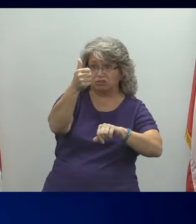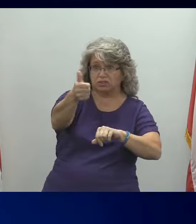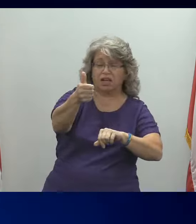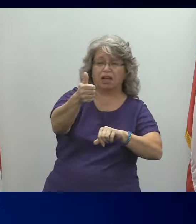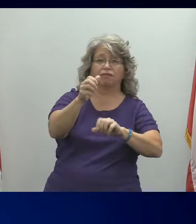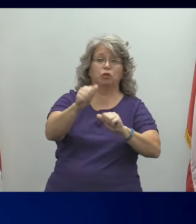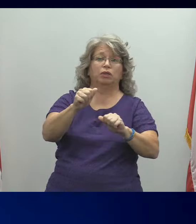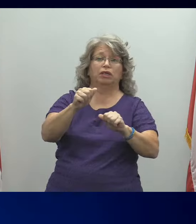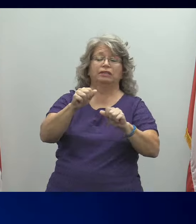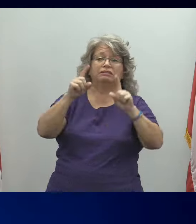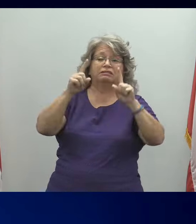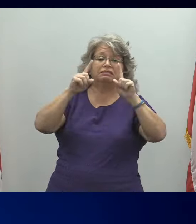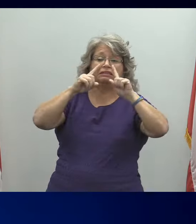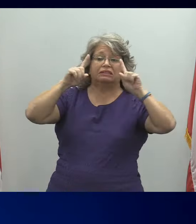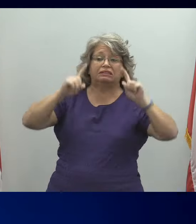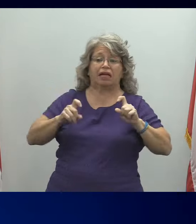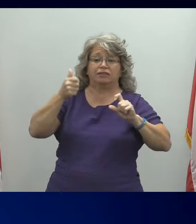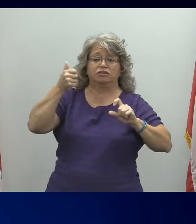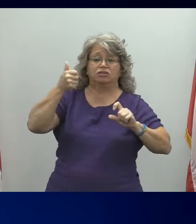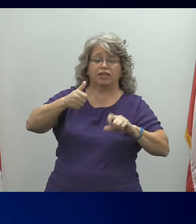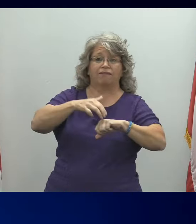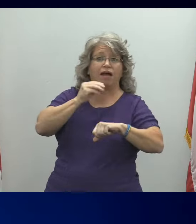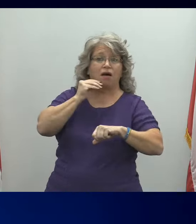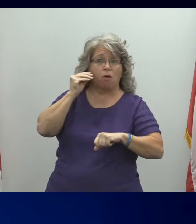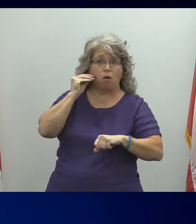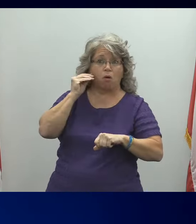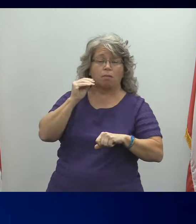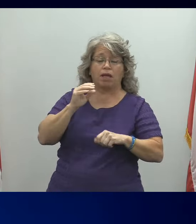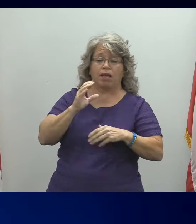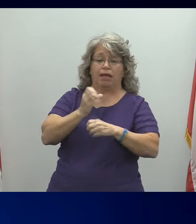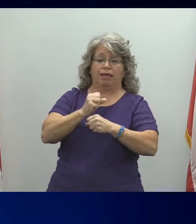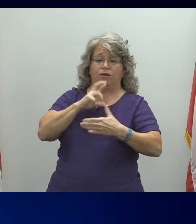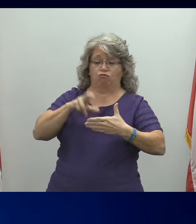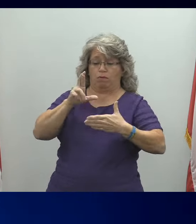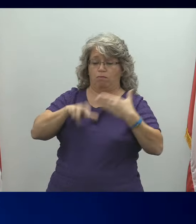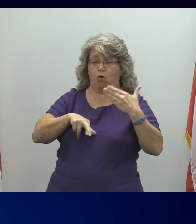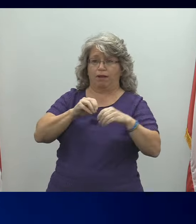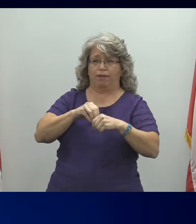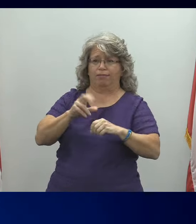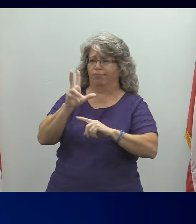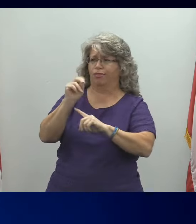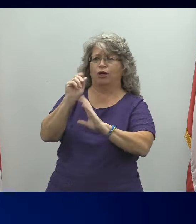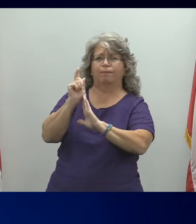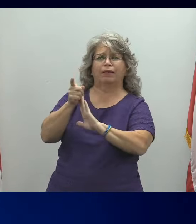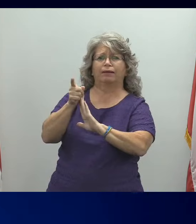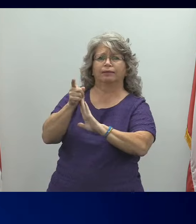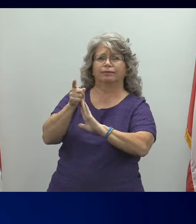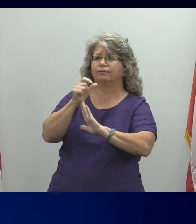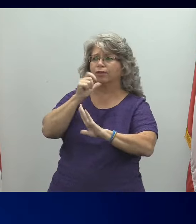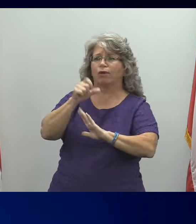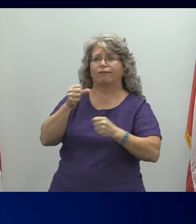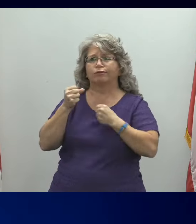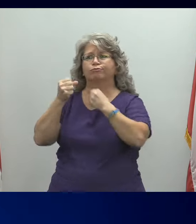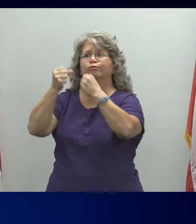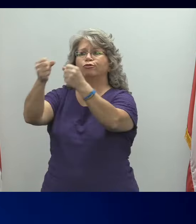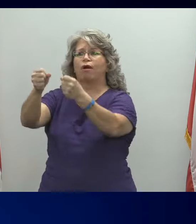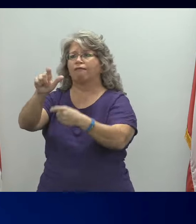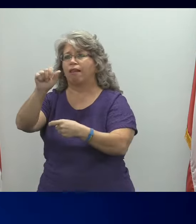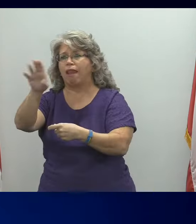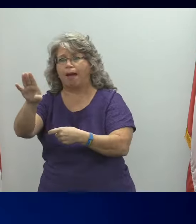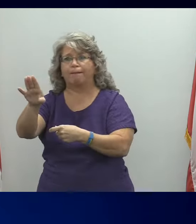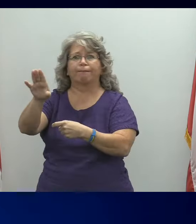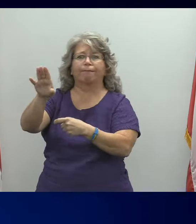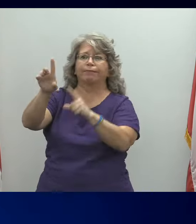taken anywhere. You can get results in 30 minutes. You don't even have to go to a lab. And it works whether you